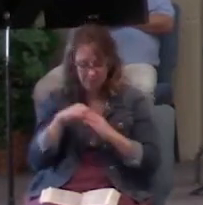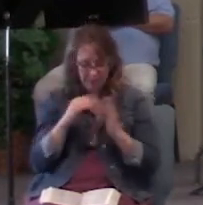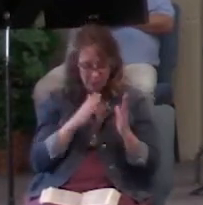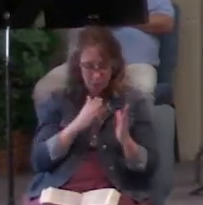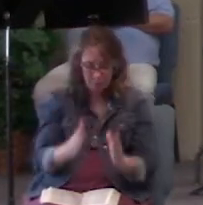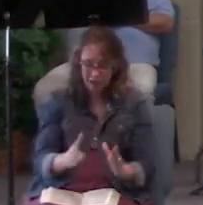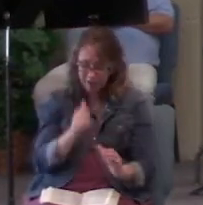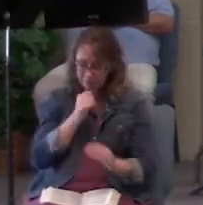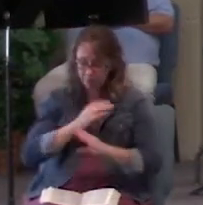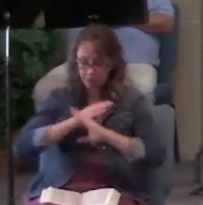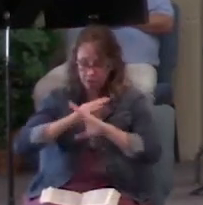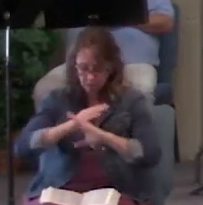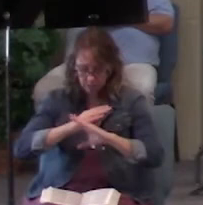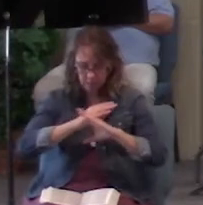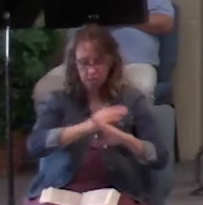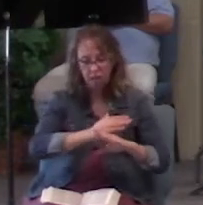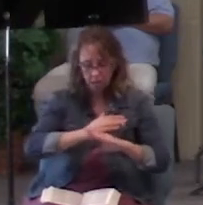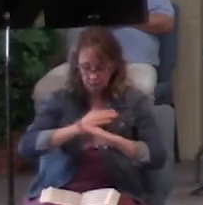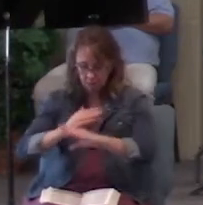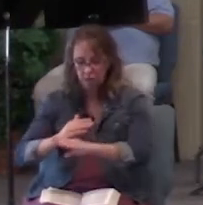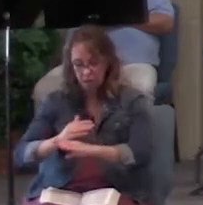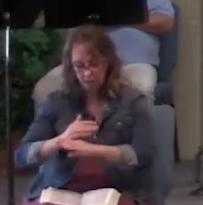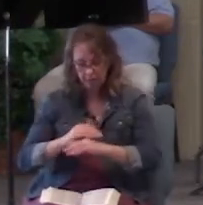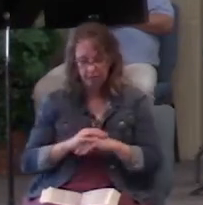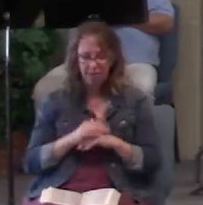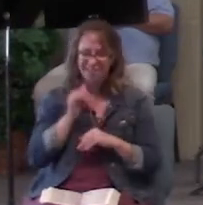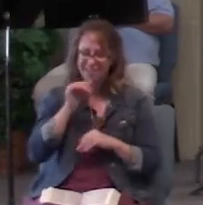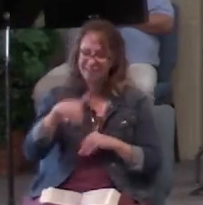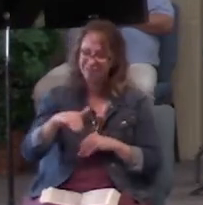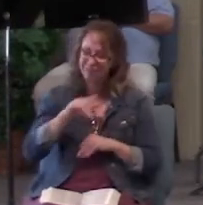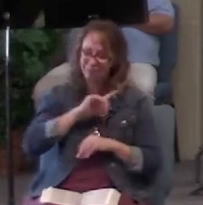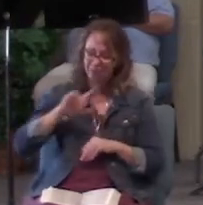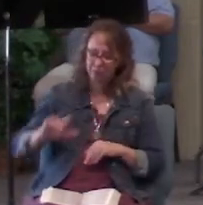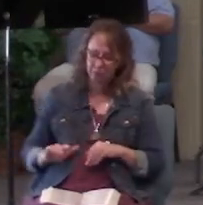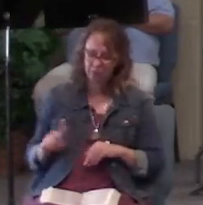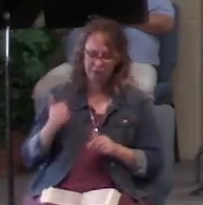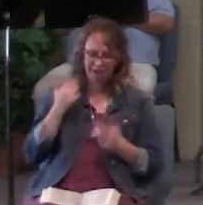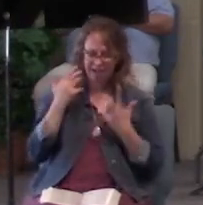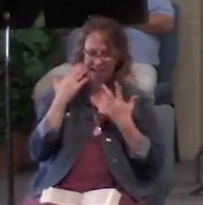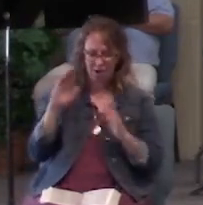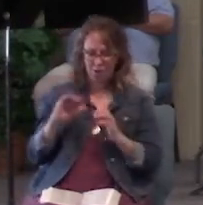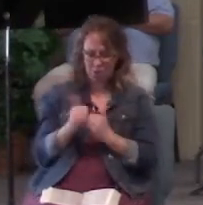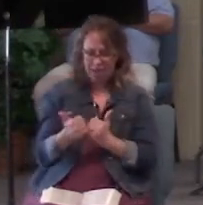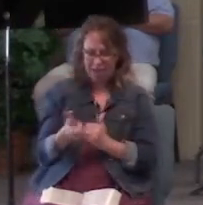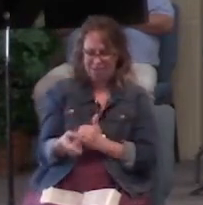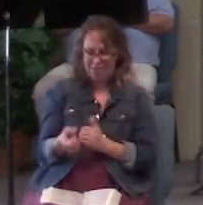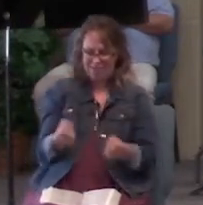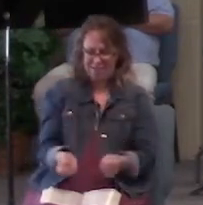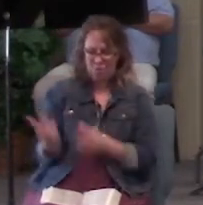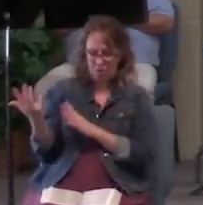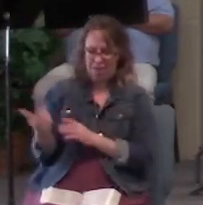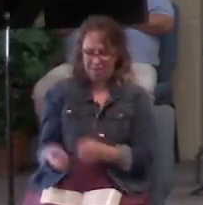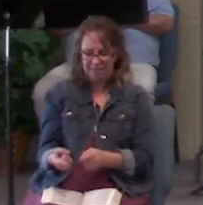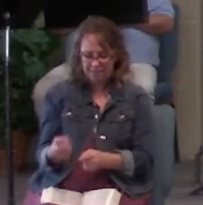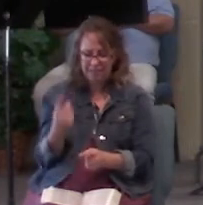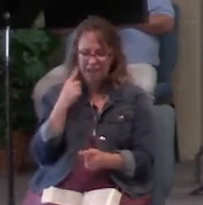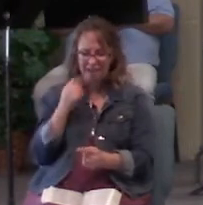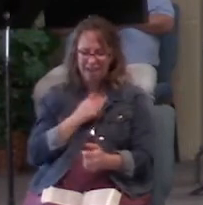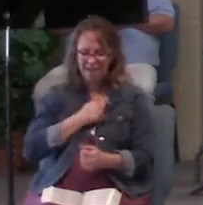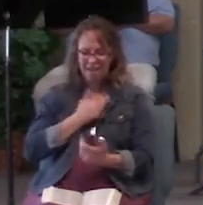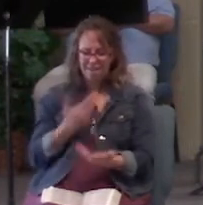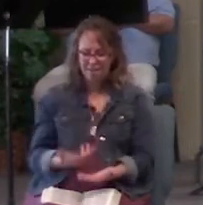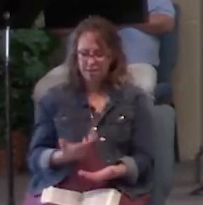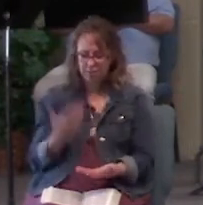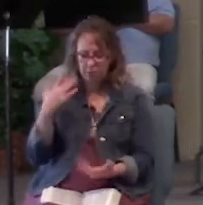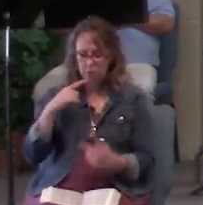is keeping you and blocking you. Say, Lord, God, I don't know how to get rid of this, but God, I confess it to you